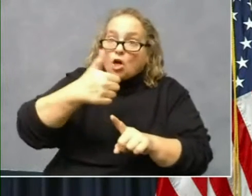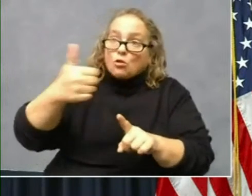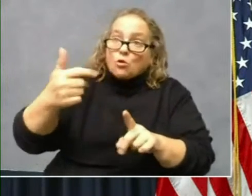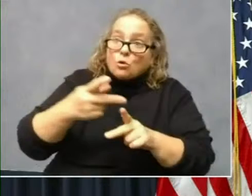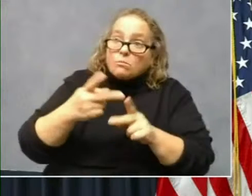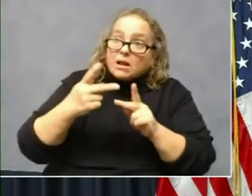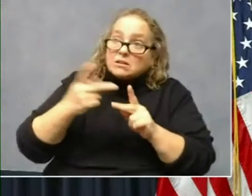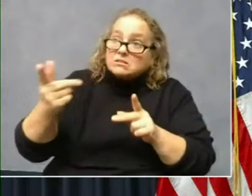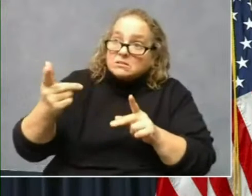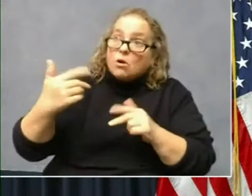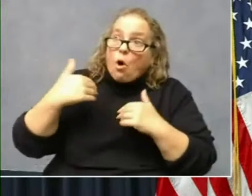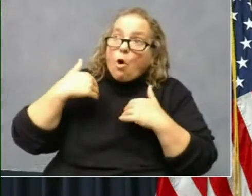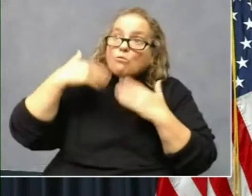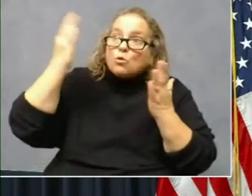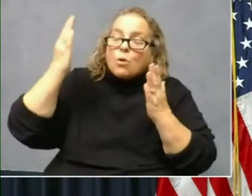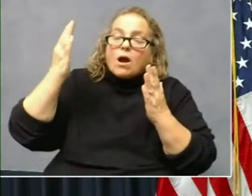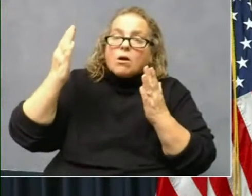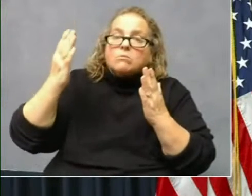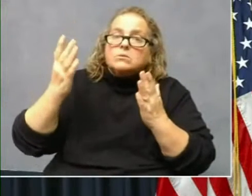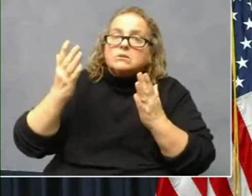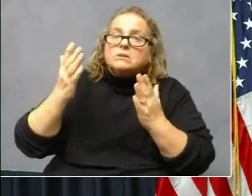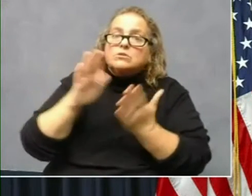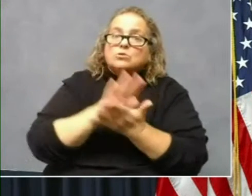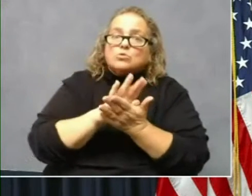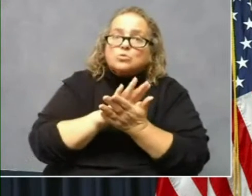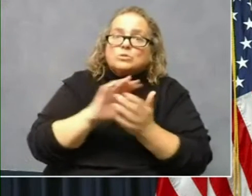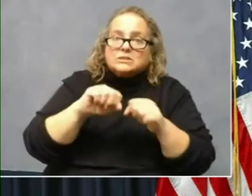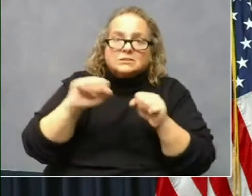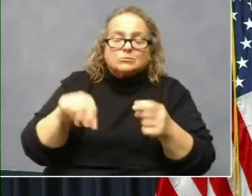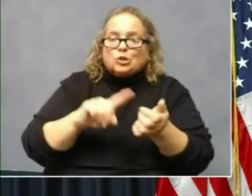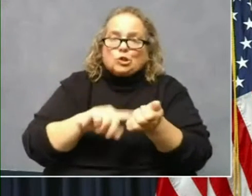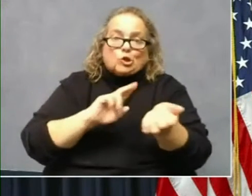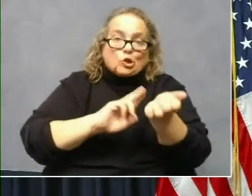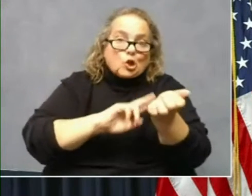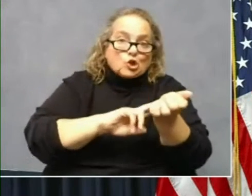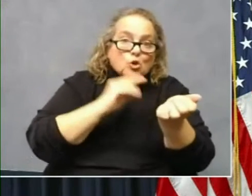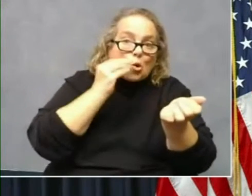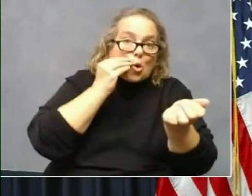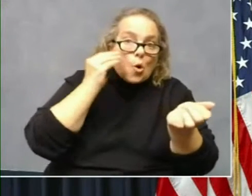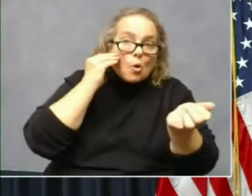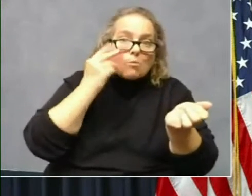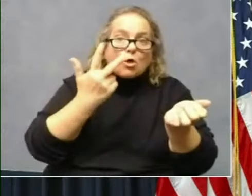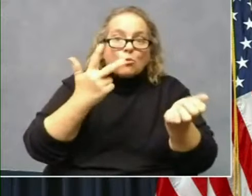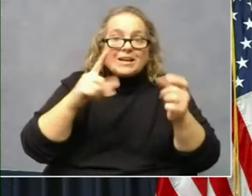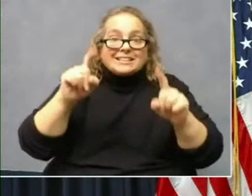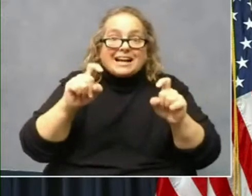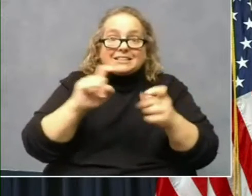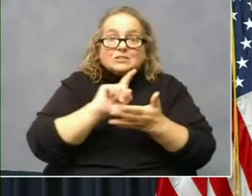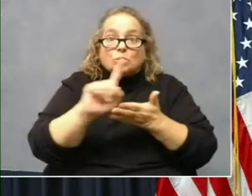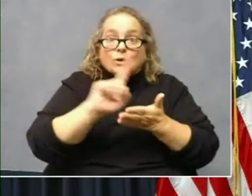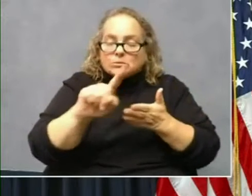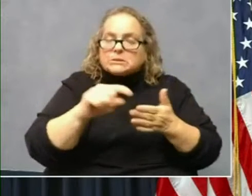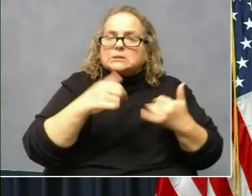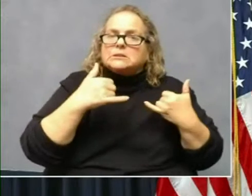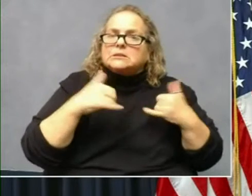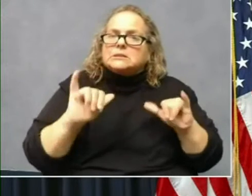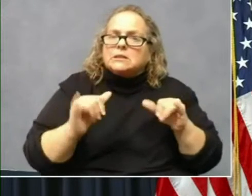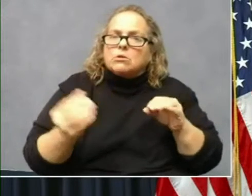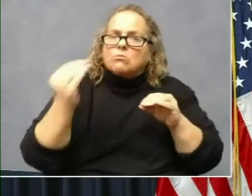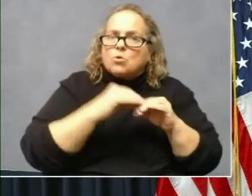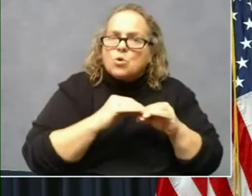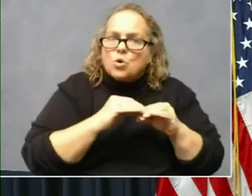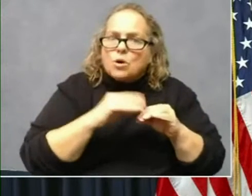more defenses in place. Nursing homes that have 3 tests per week, significantly more